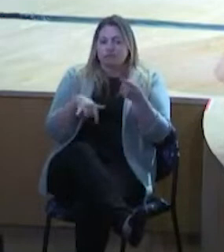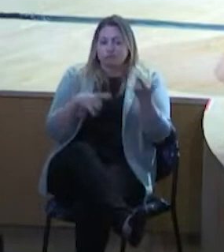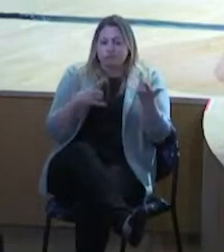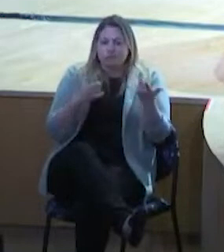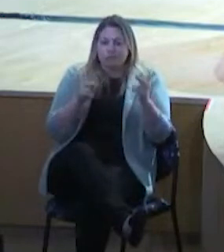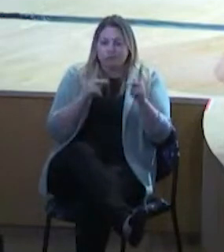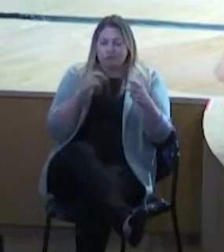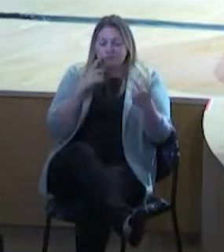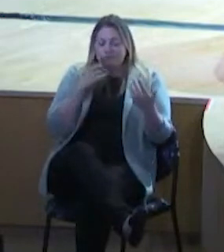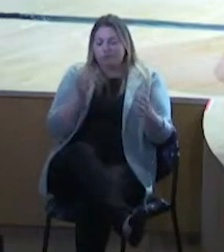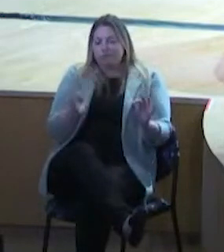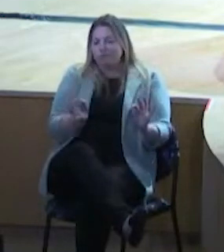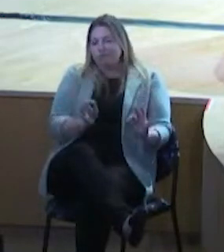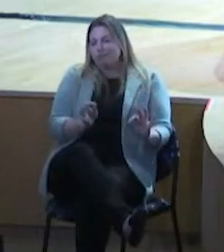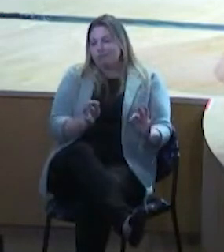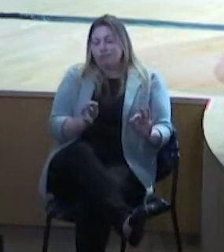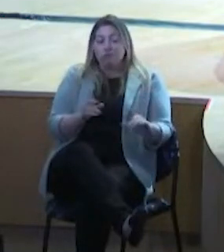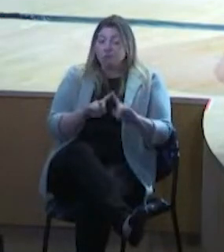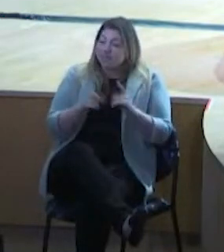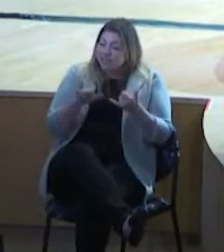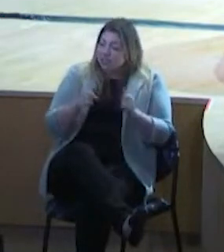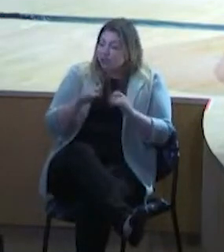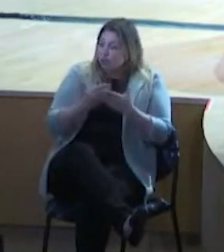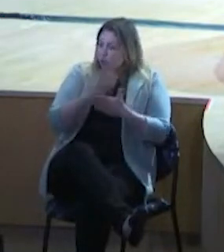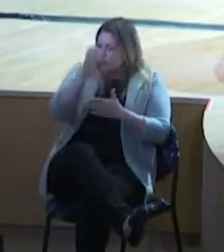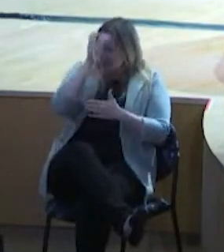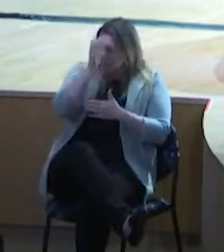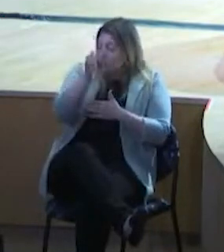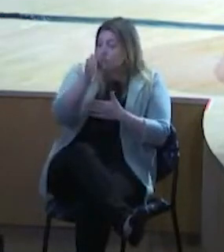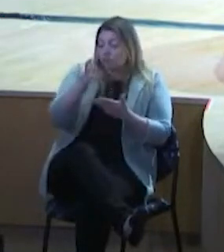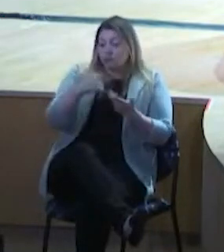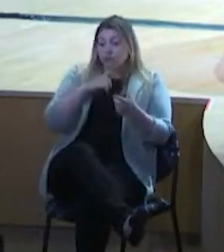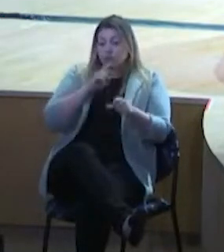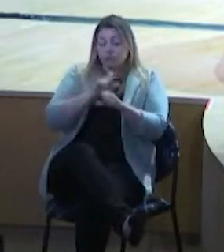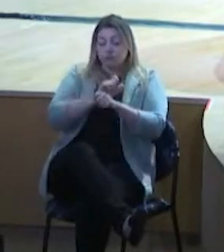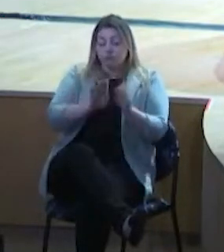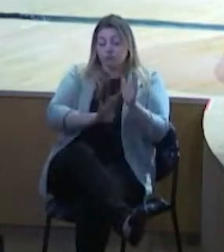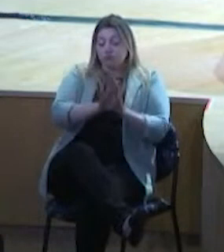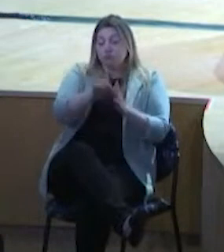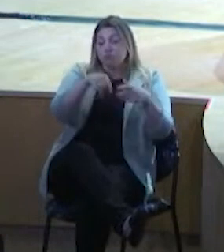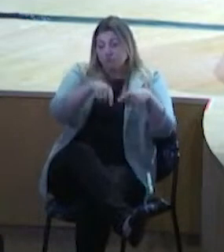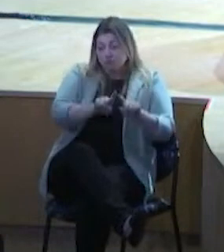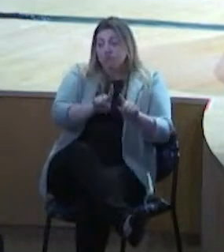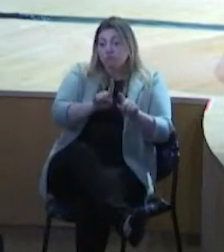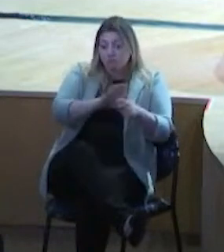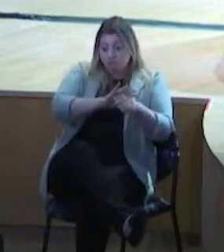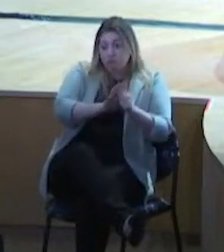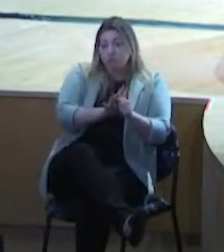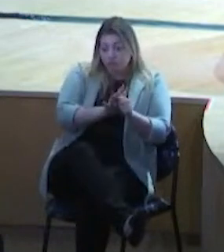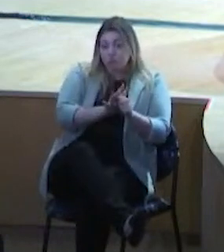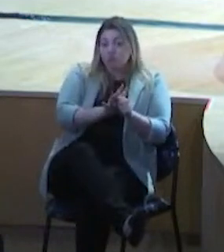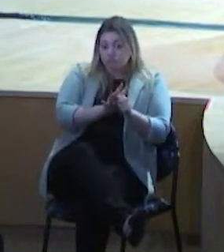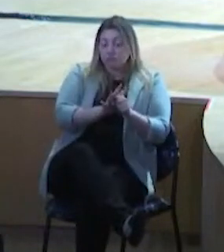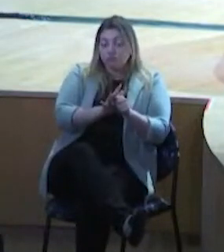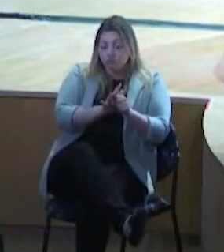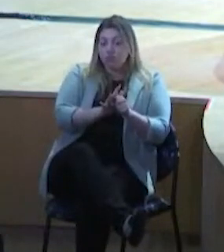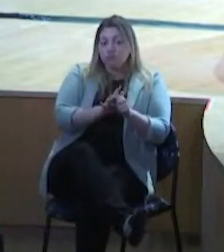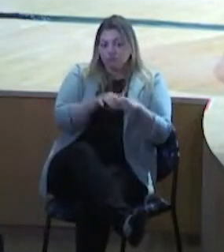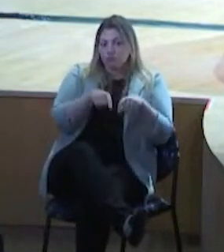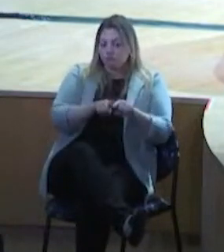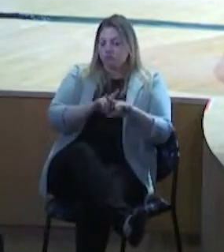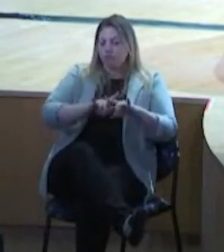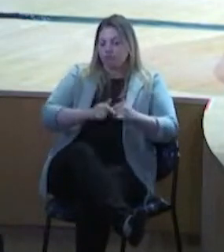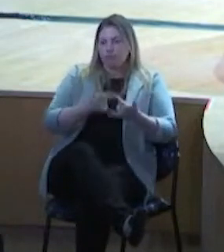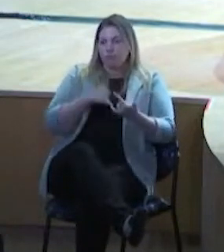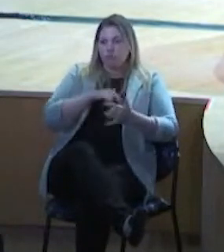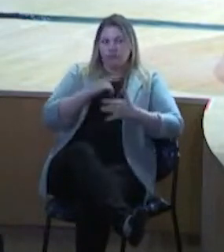fruition yet, right? It's still a new concept, and it actually developed during the pandemic, during COVID, when, you know, we